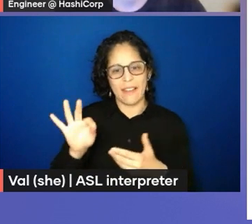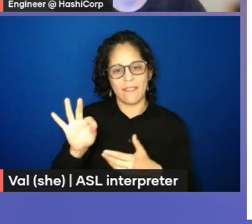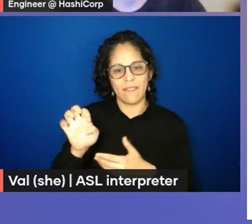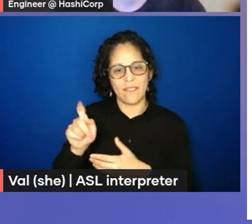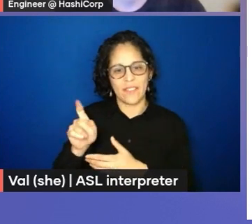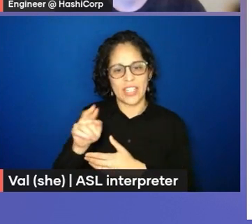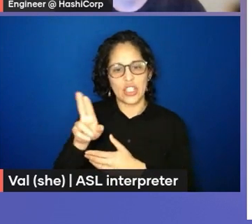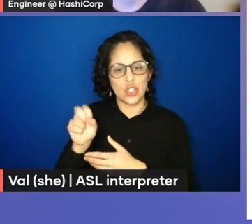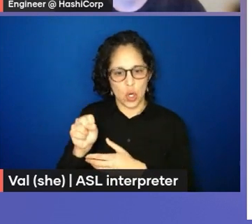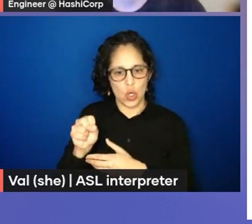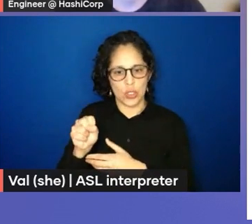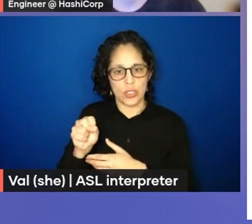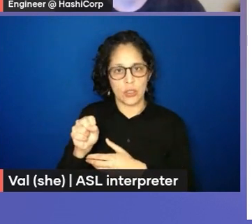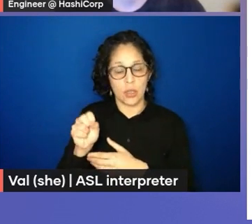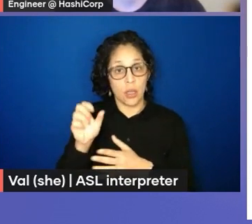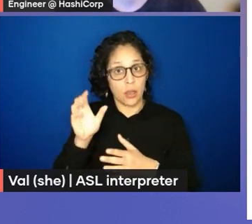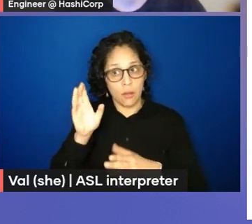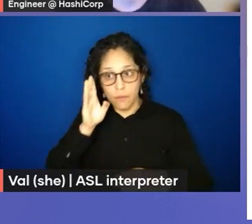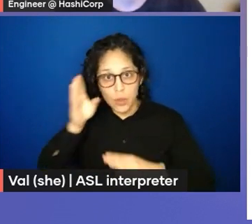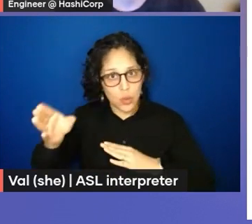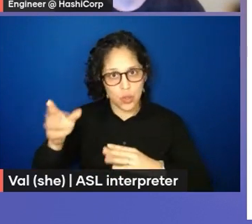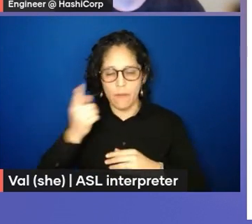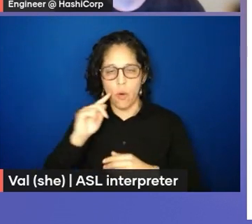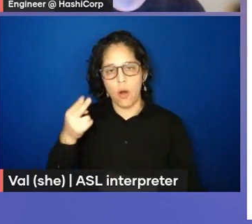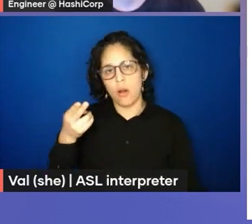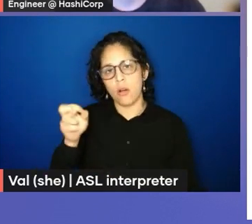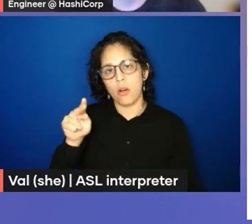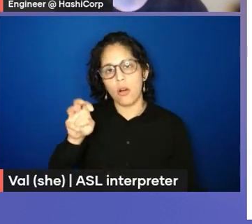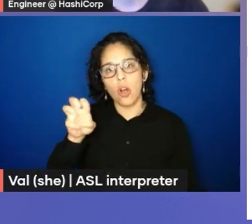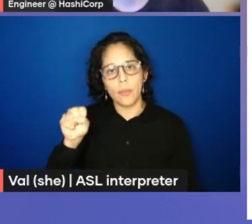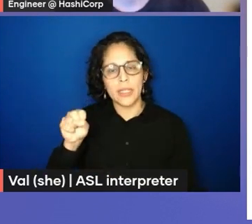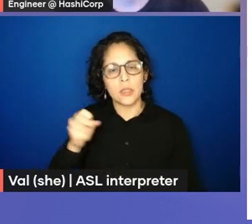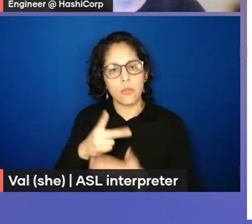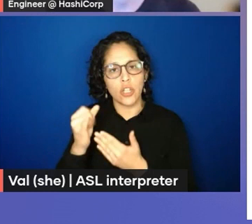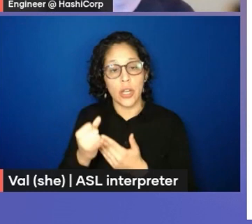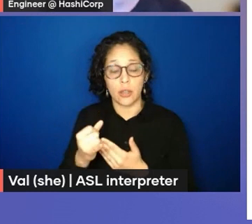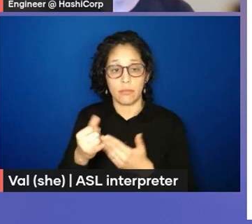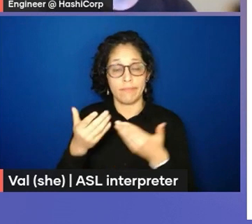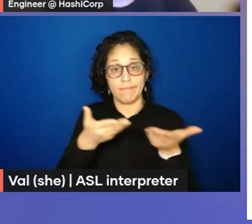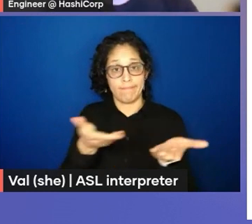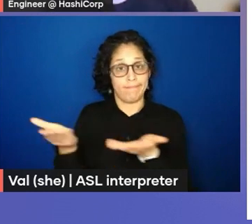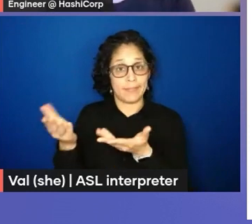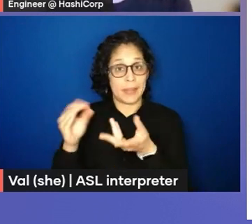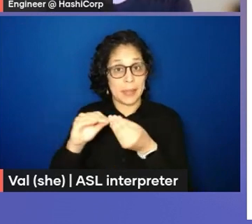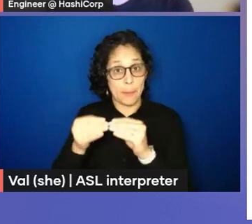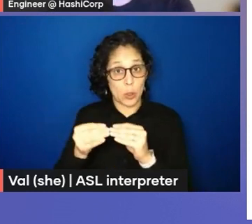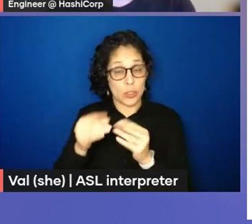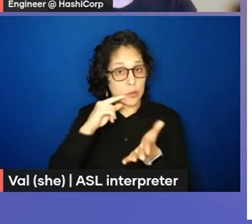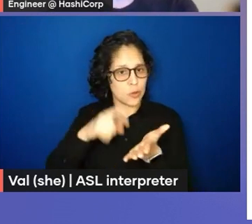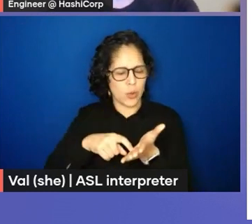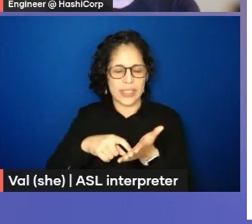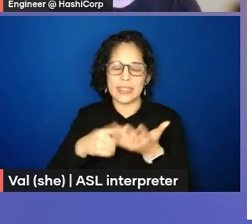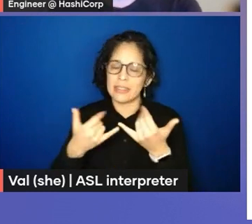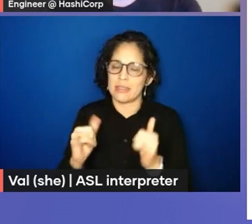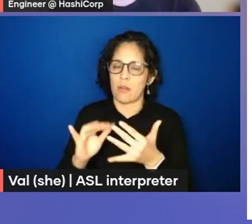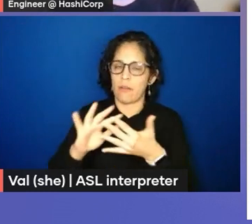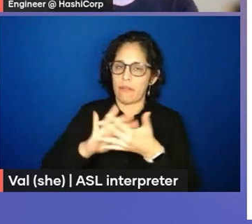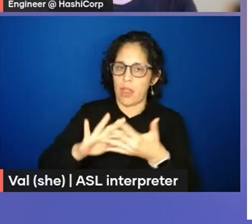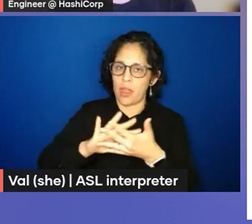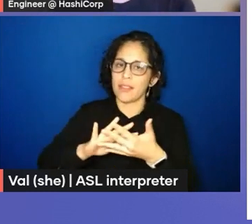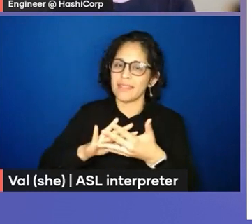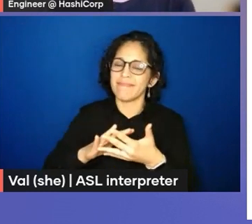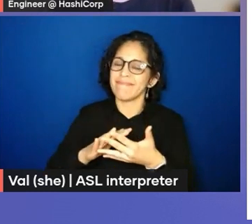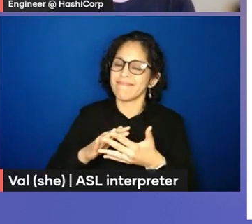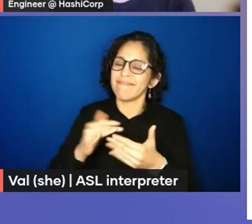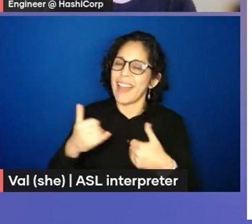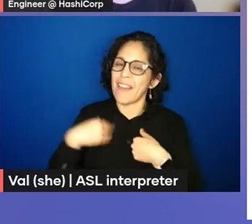Hermes project. So here's some numbers. As you can see, these are vague on purpose. We can't